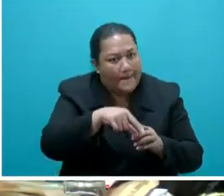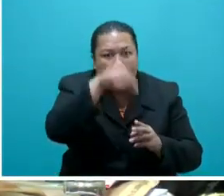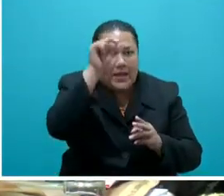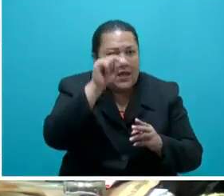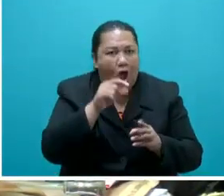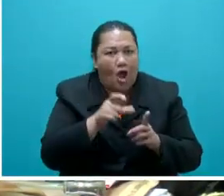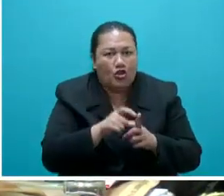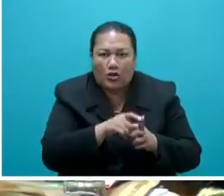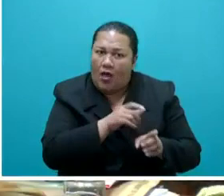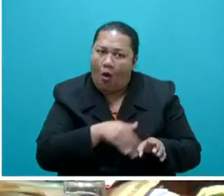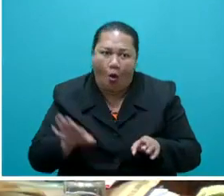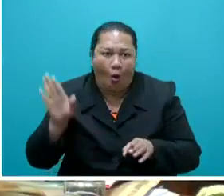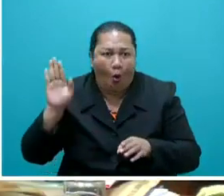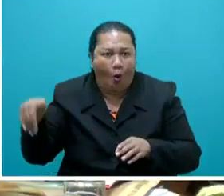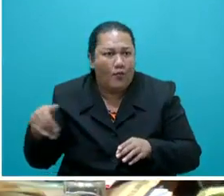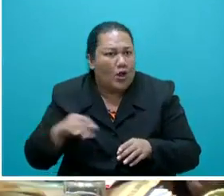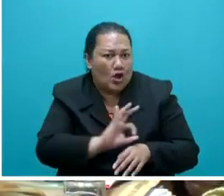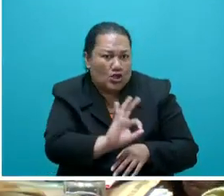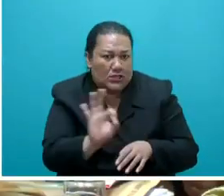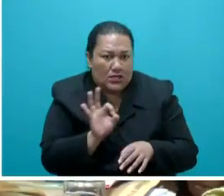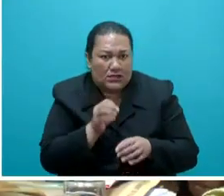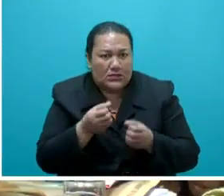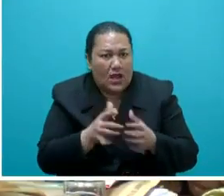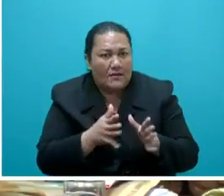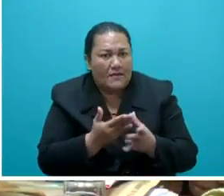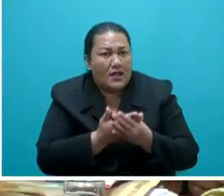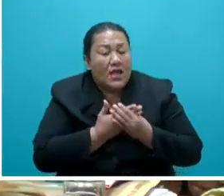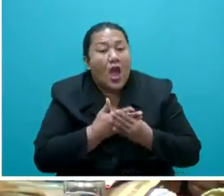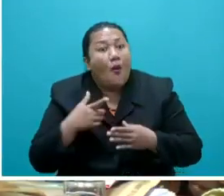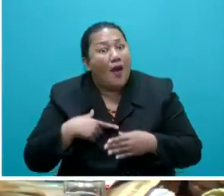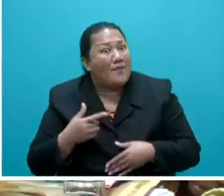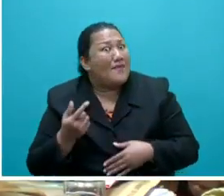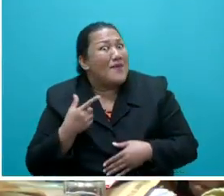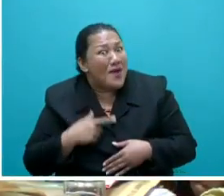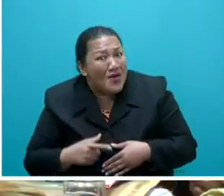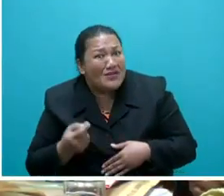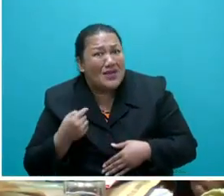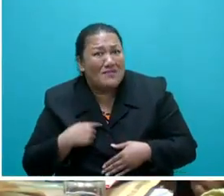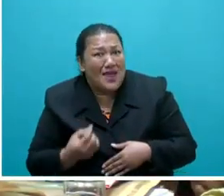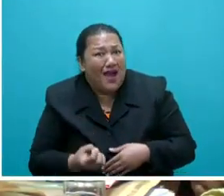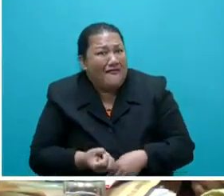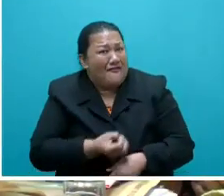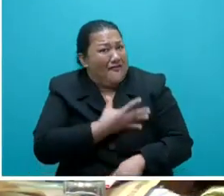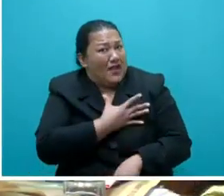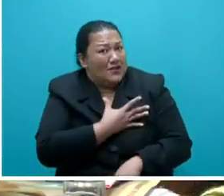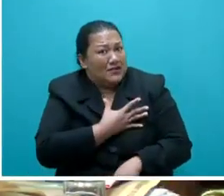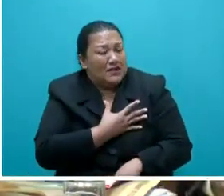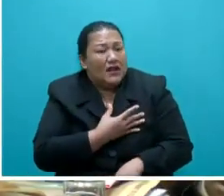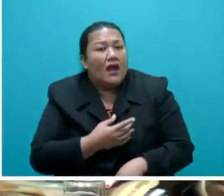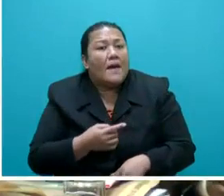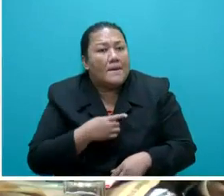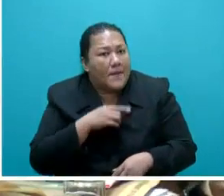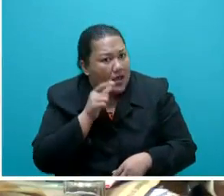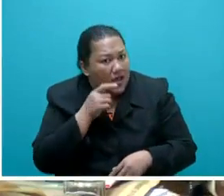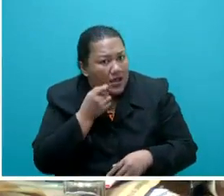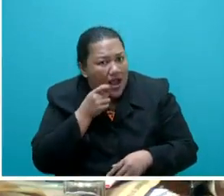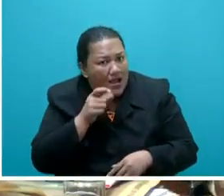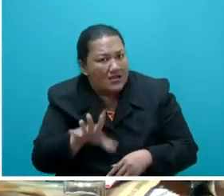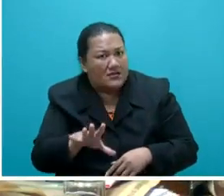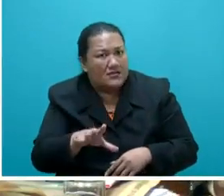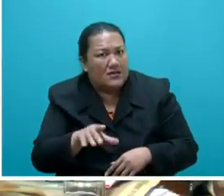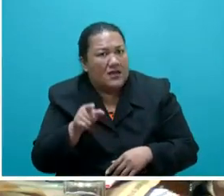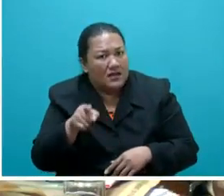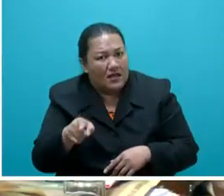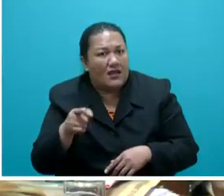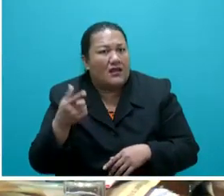does. What made us fearful as parents was first and foremost the fact that the curse was made by